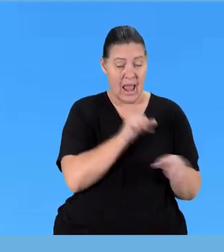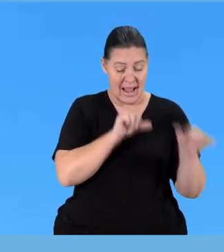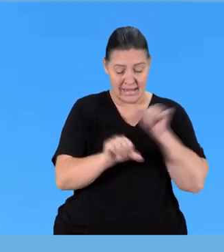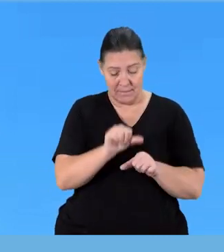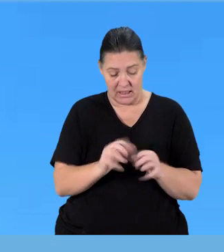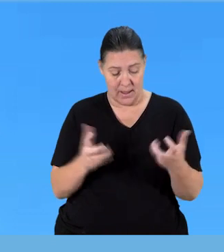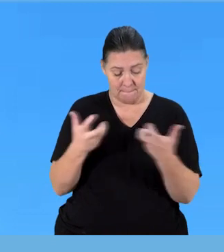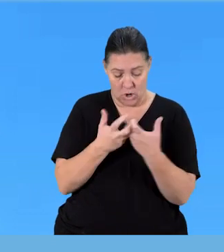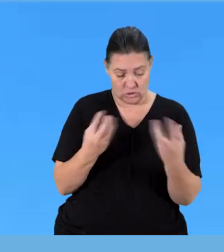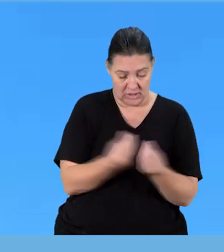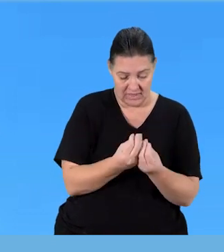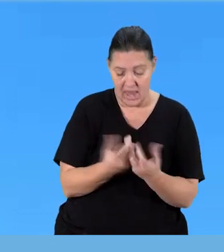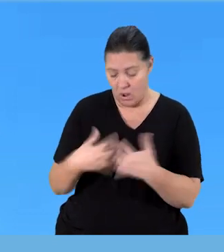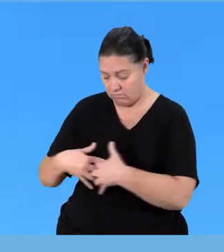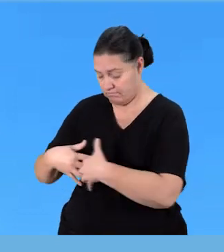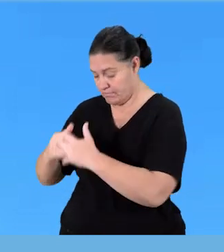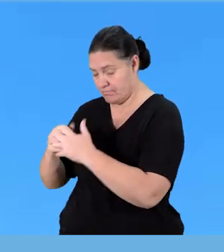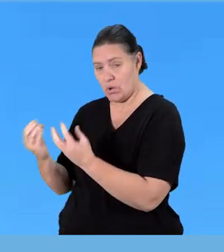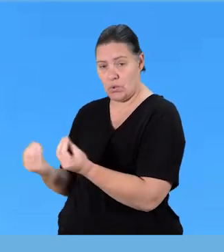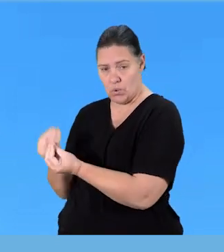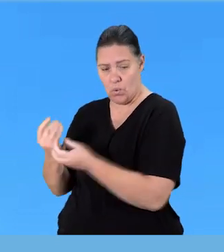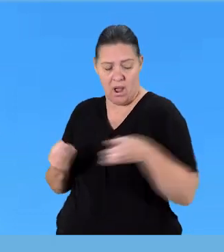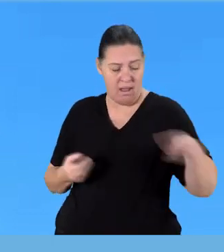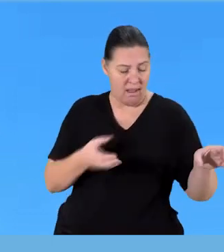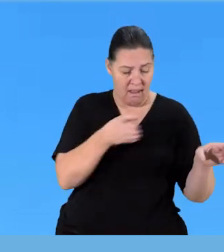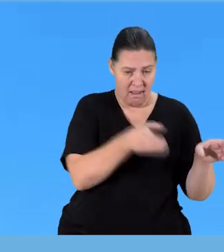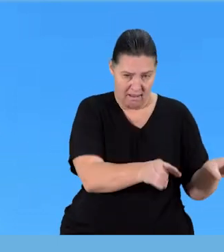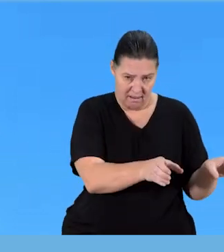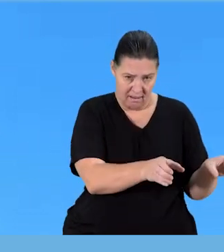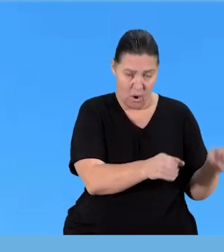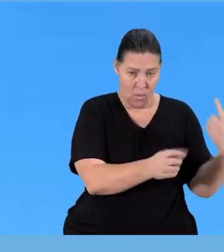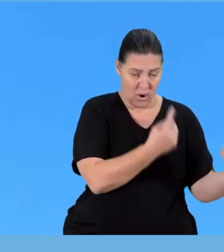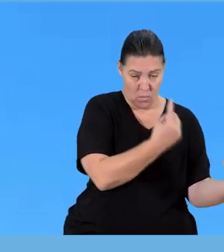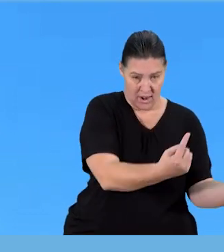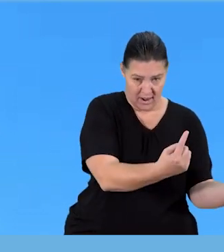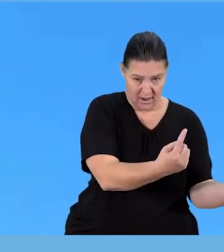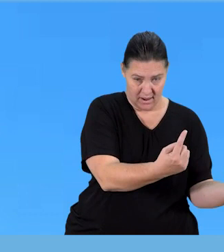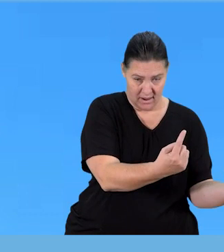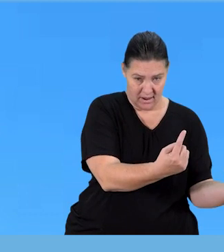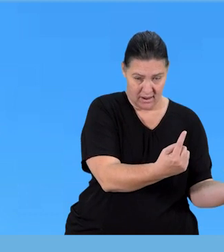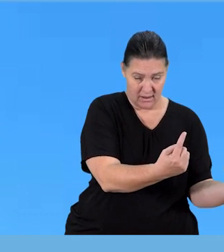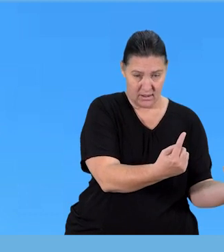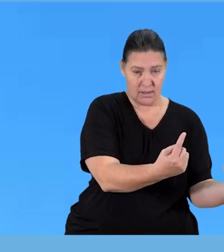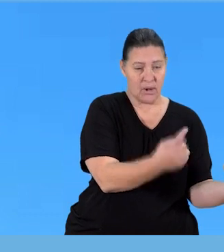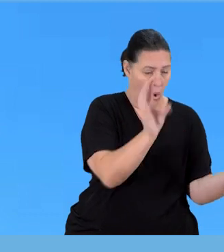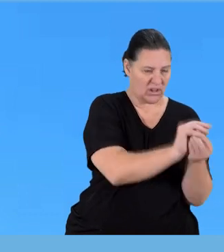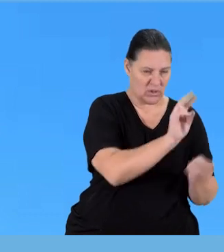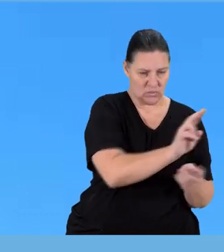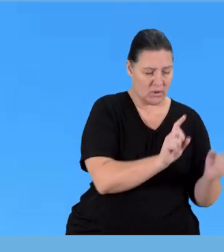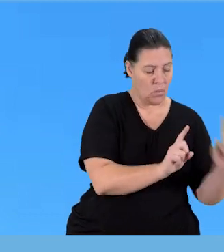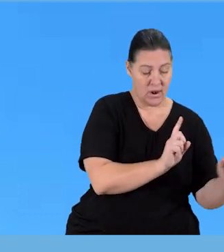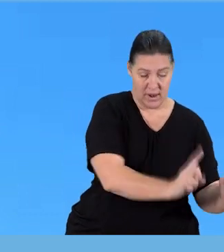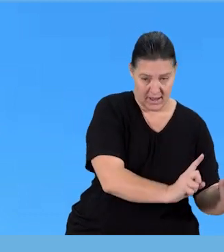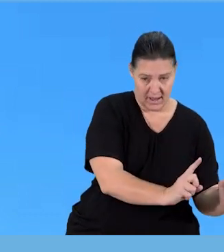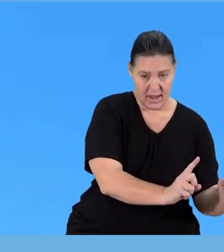chemically bond together and form something that is totally new. Initially, we had one, so we had two reactants initially, but